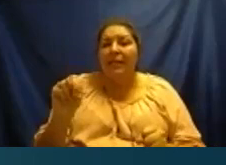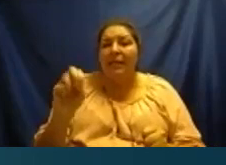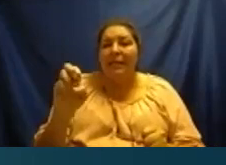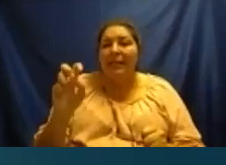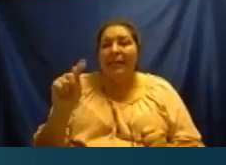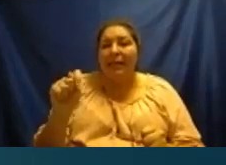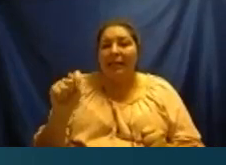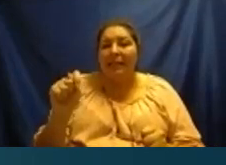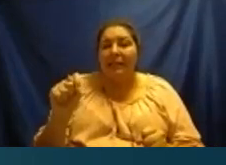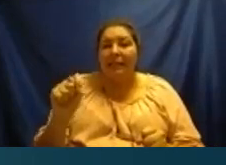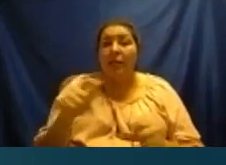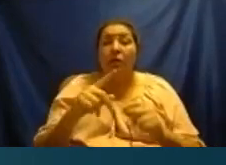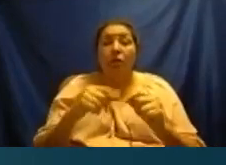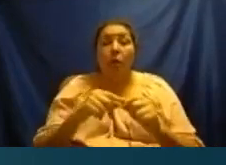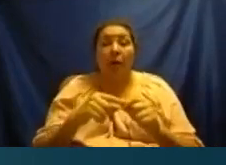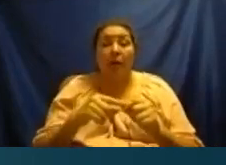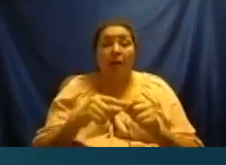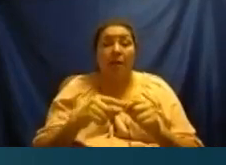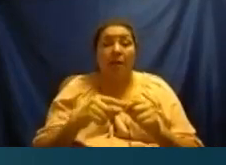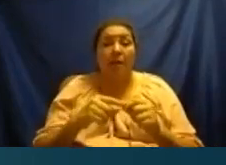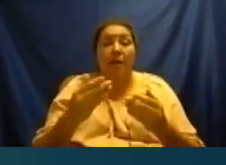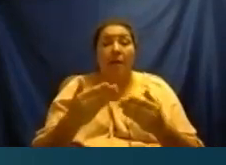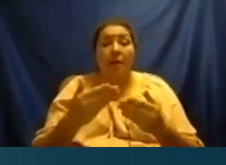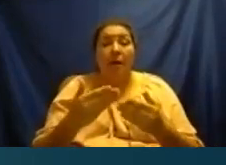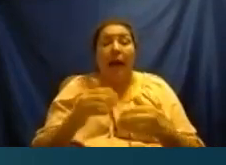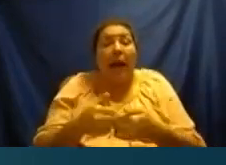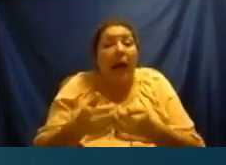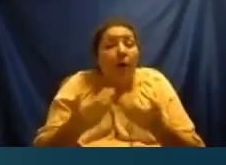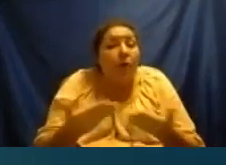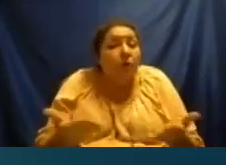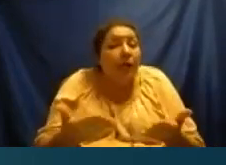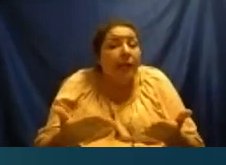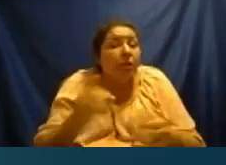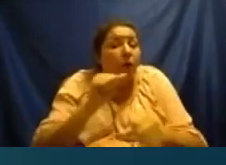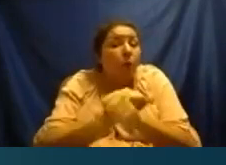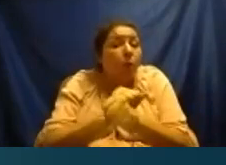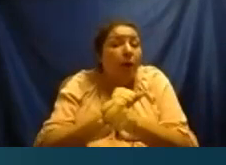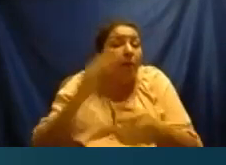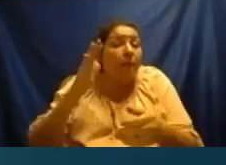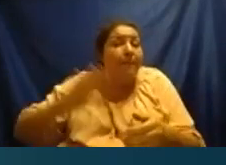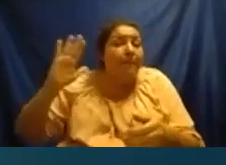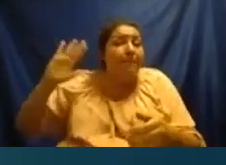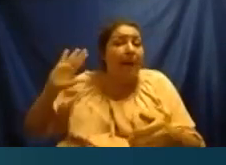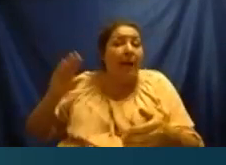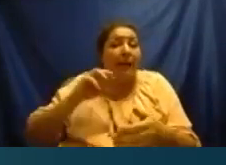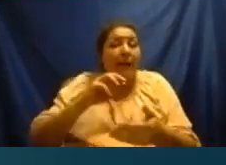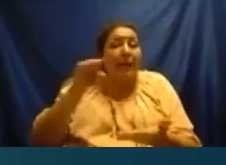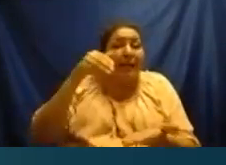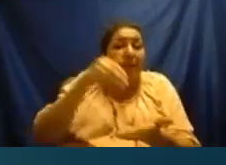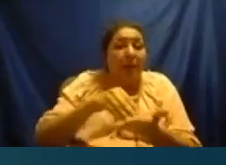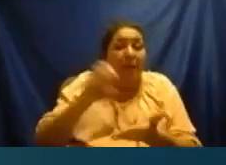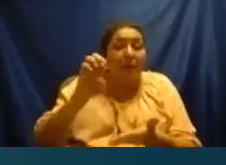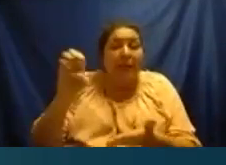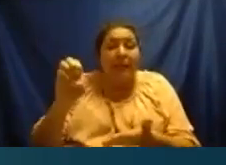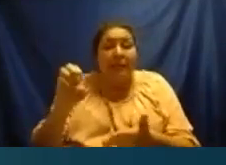When the way things worked in the ancient Middle East is that when people became old, they